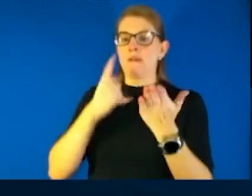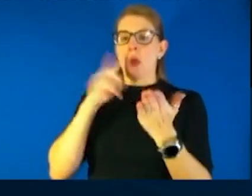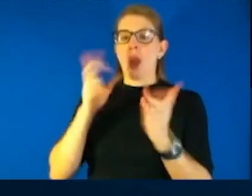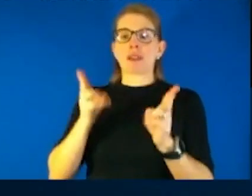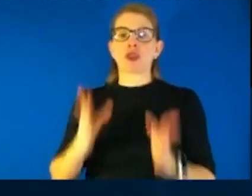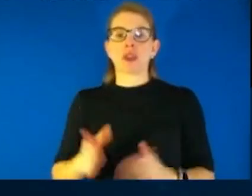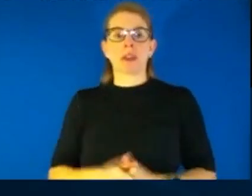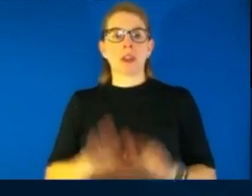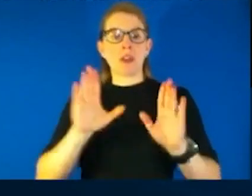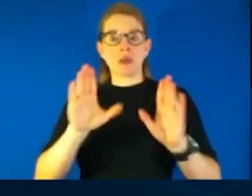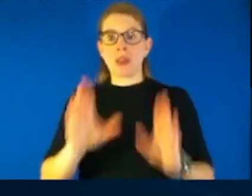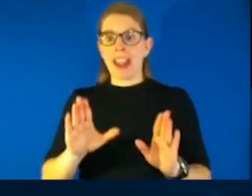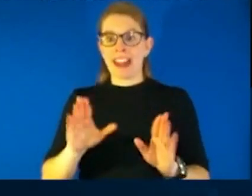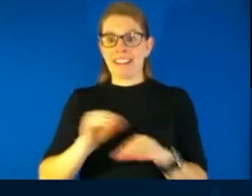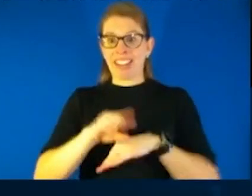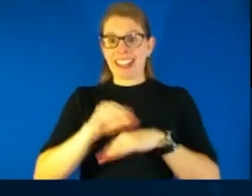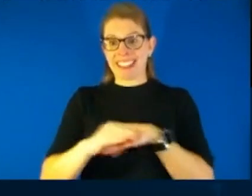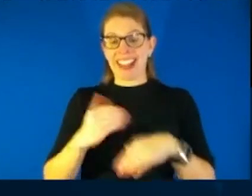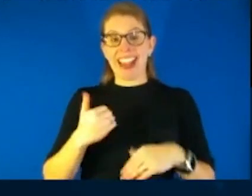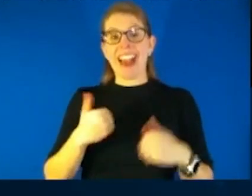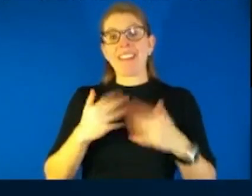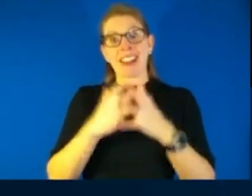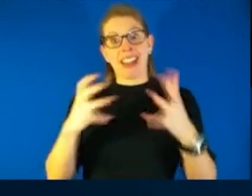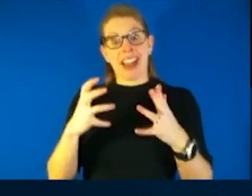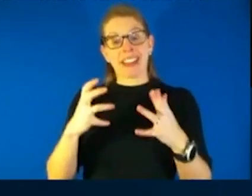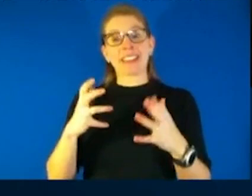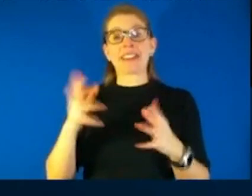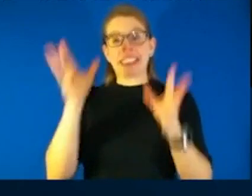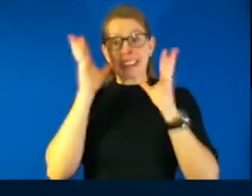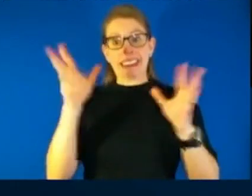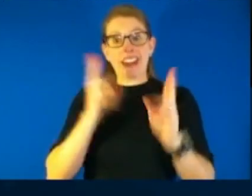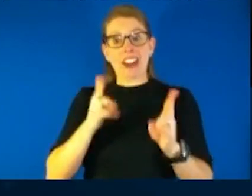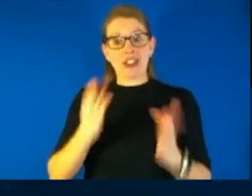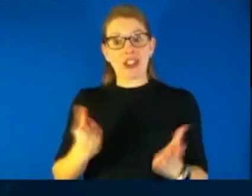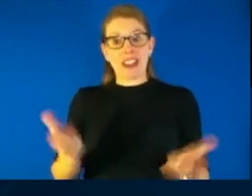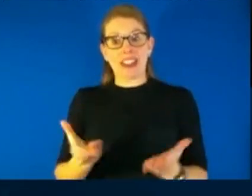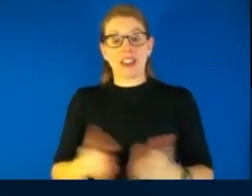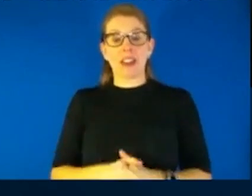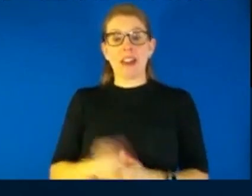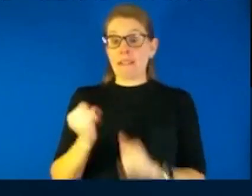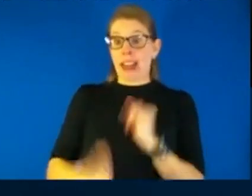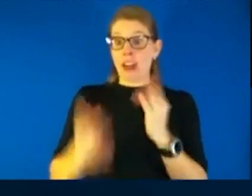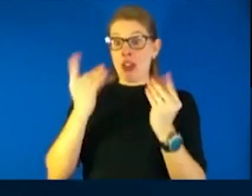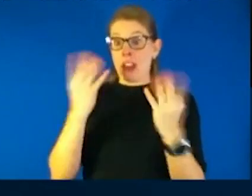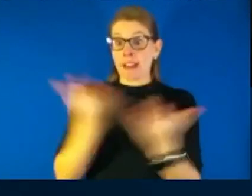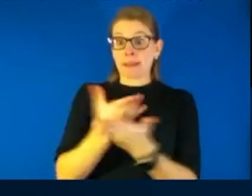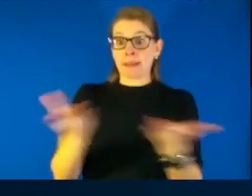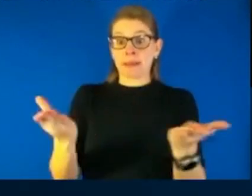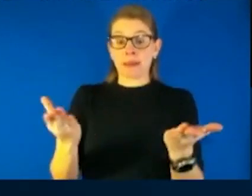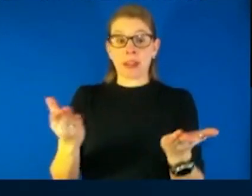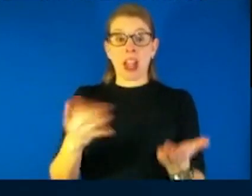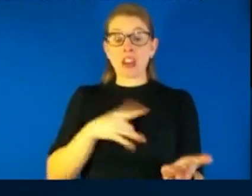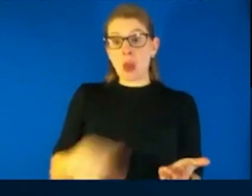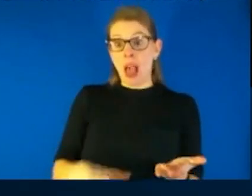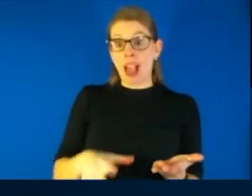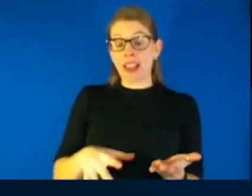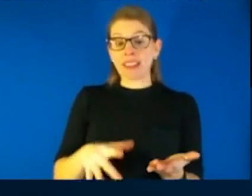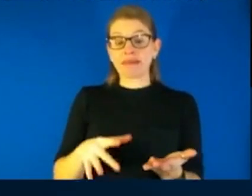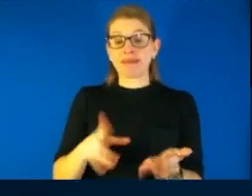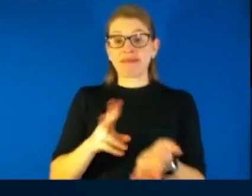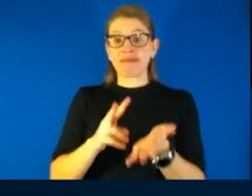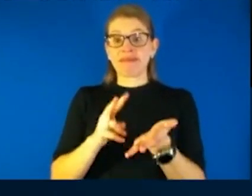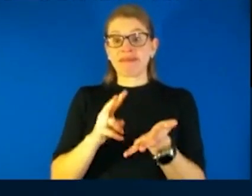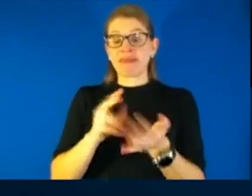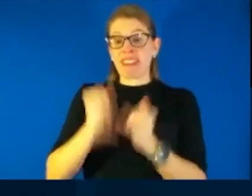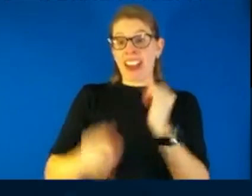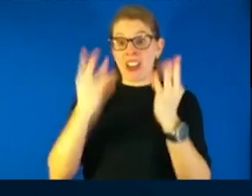deer hunters in these parts, so thank you for that. I want to get to our final thoughts. I don't like those because that means you two are going away, and we really love having